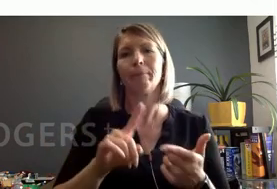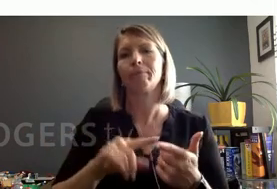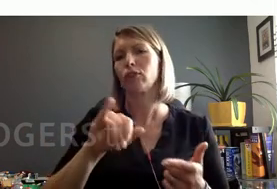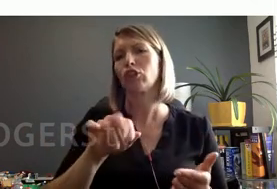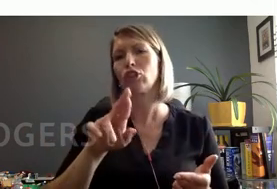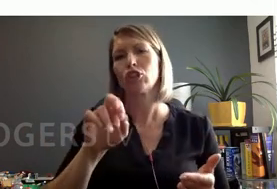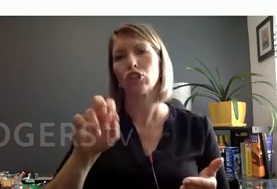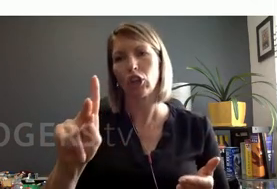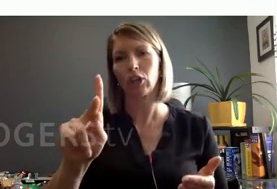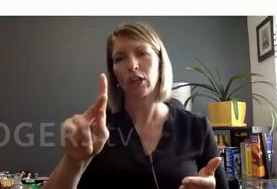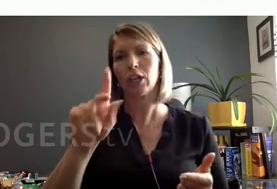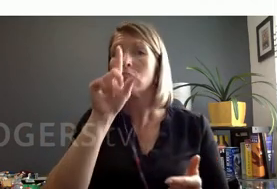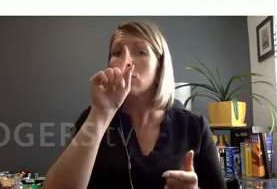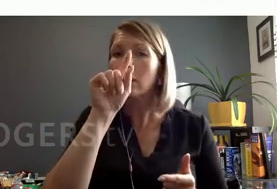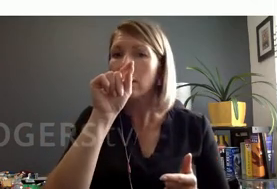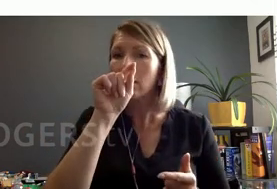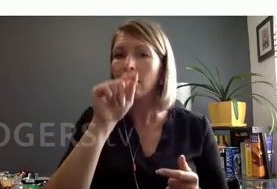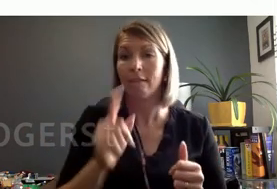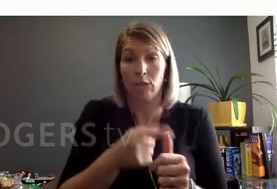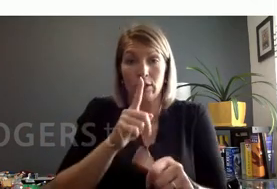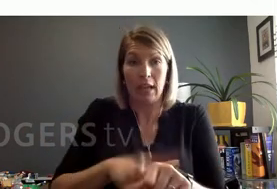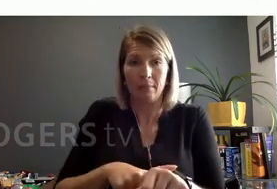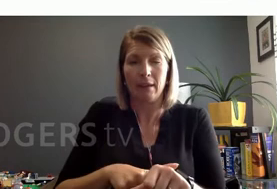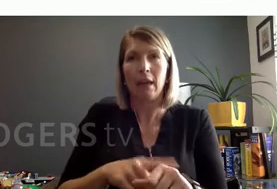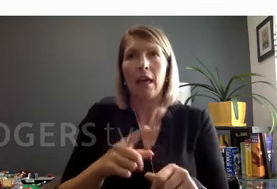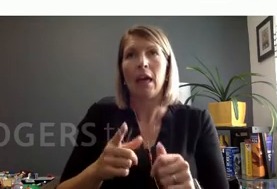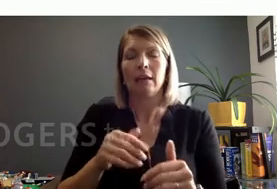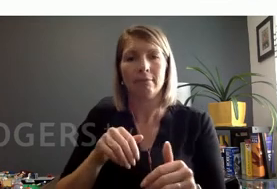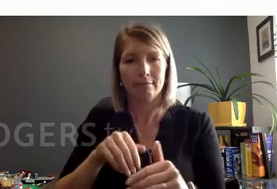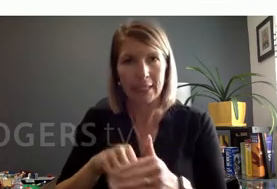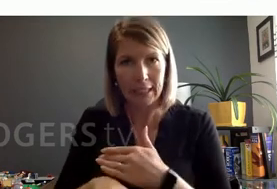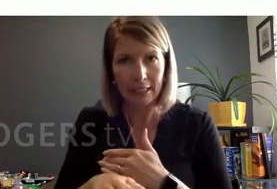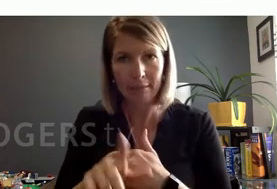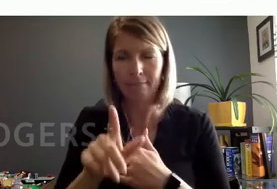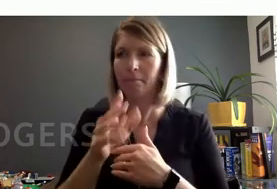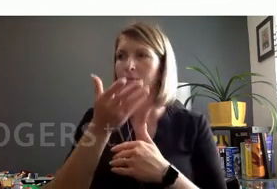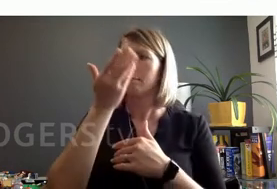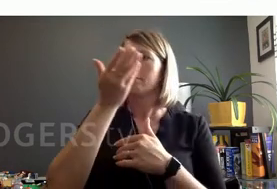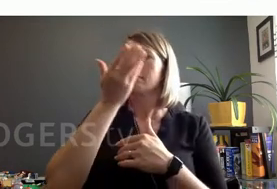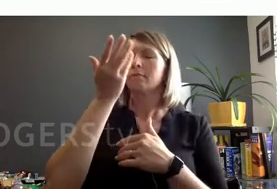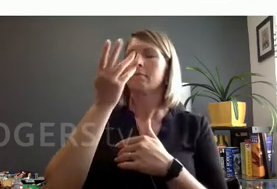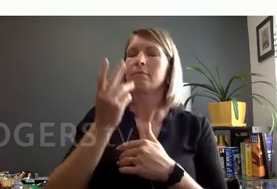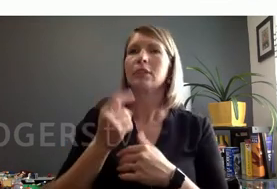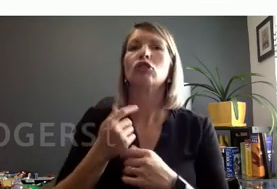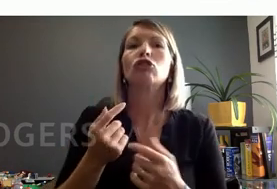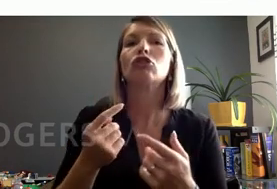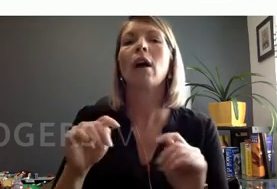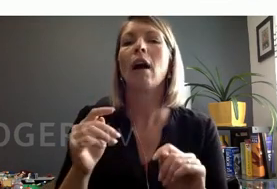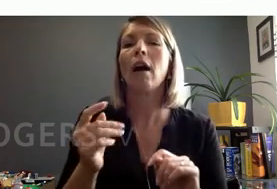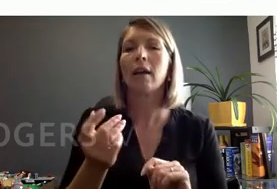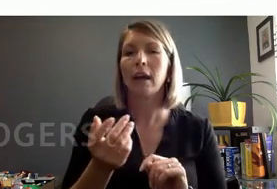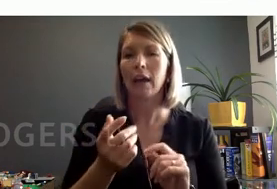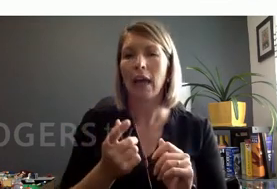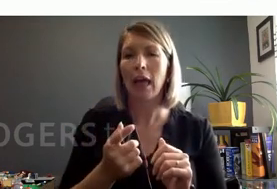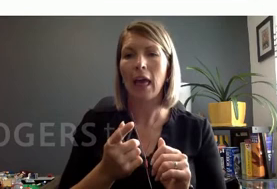is, and be really hesitant at first because they've never been exposed to it, try it and absolutely love it.